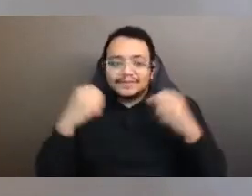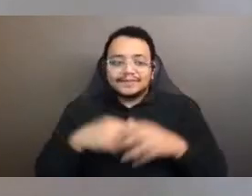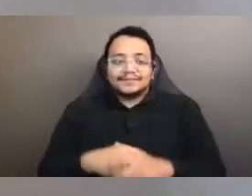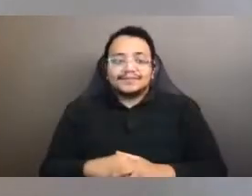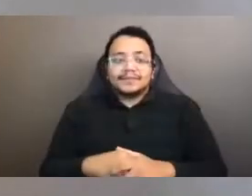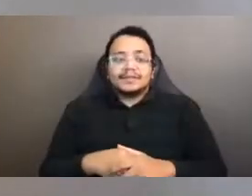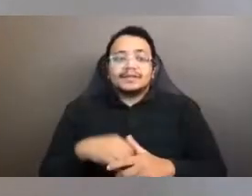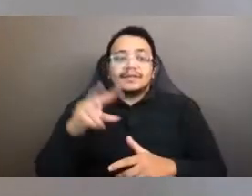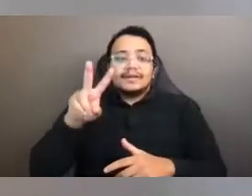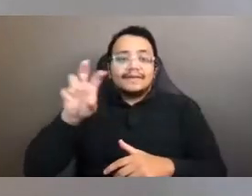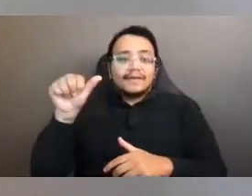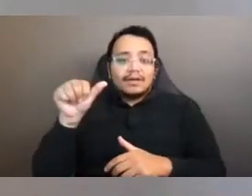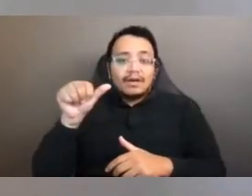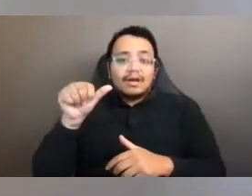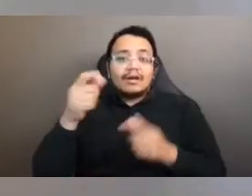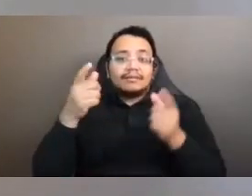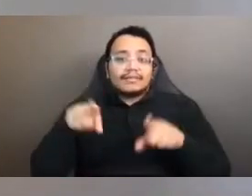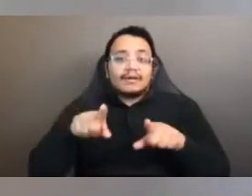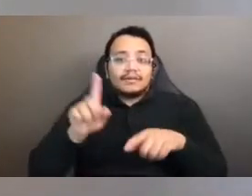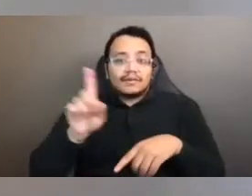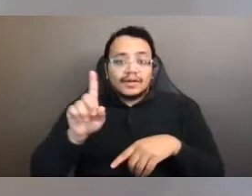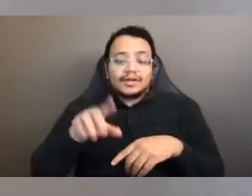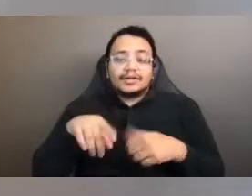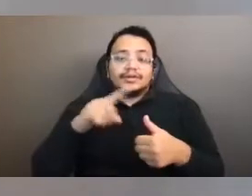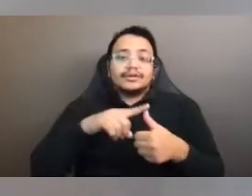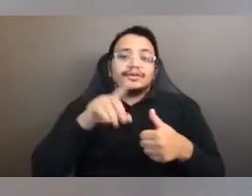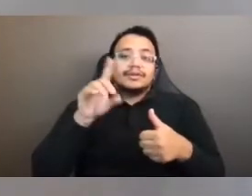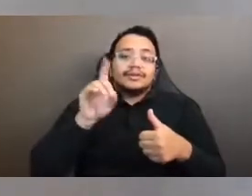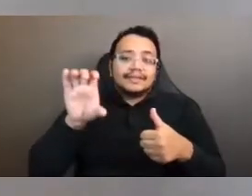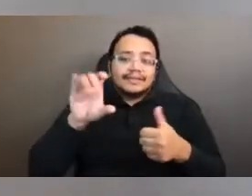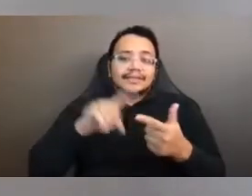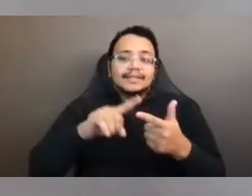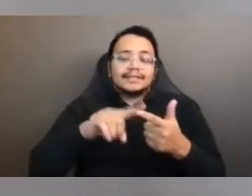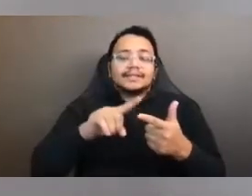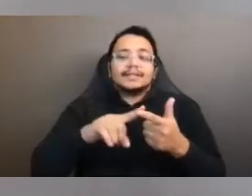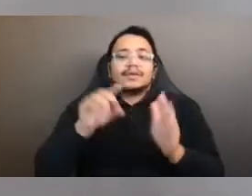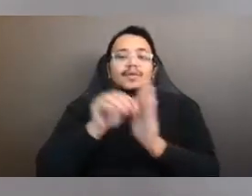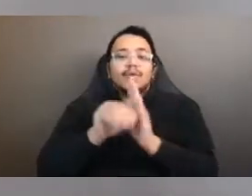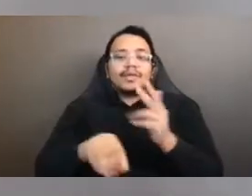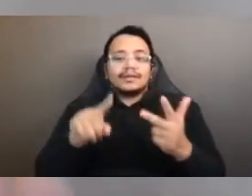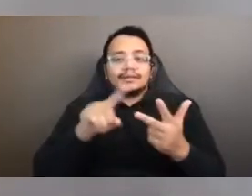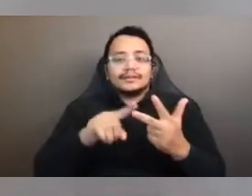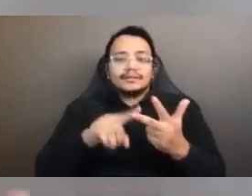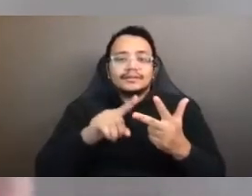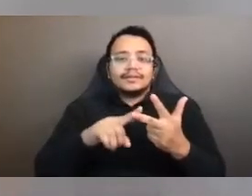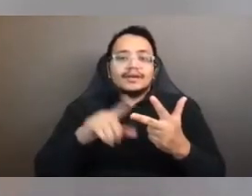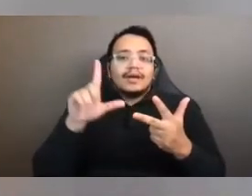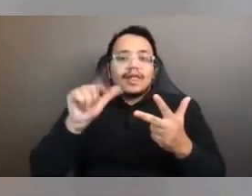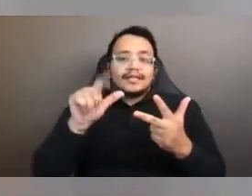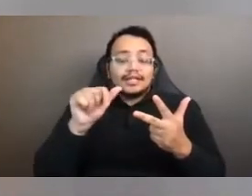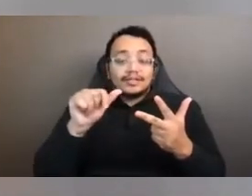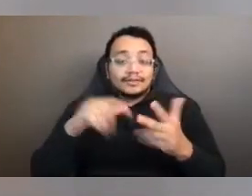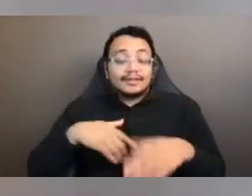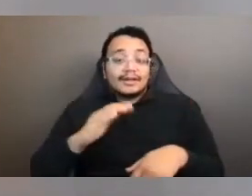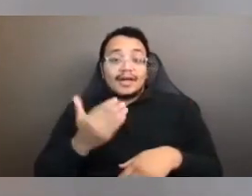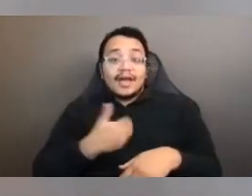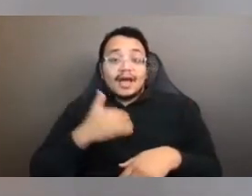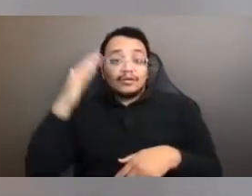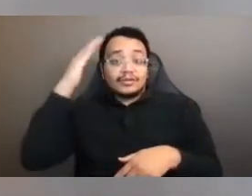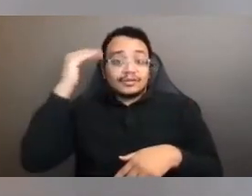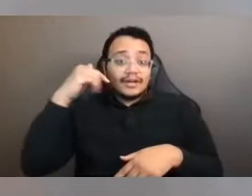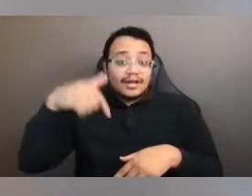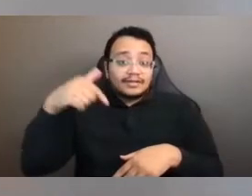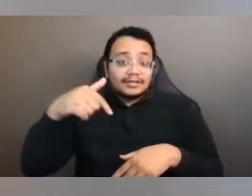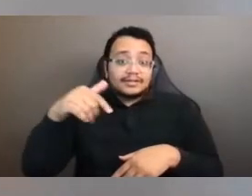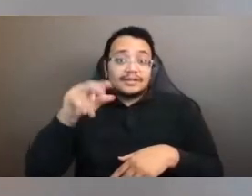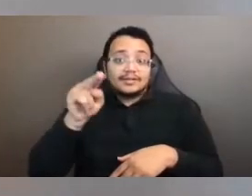offices in Washington, D.C., New Orleans, and Los Angeles, and our headquarters are in the best place ever, Brooklyn, New York, where